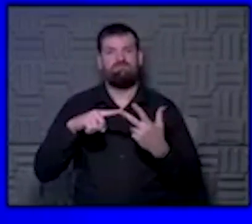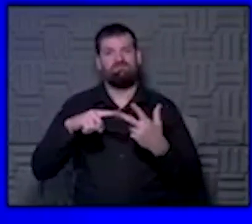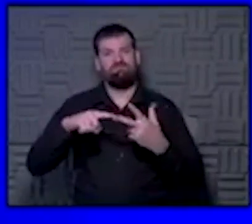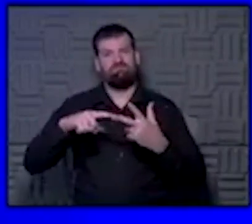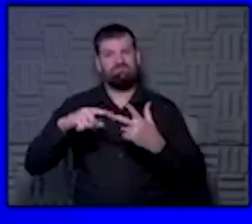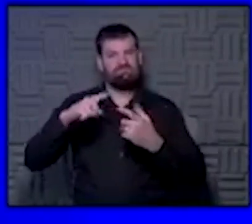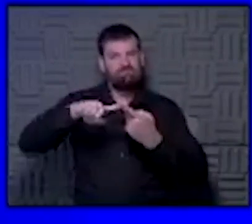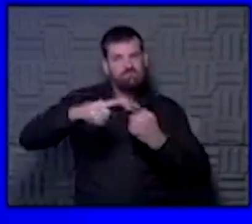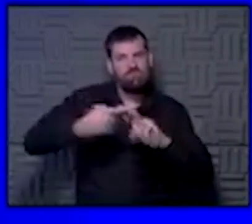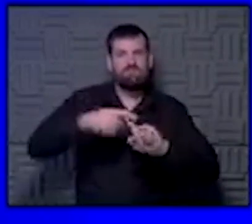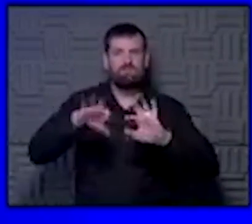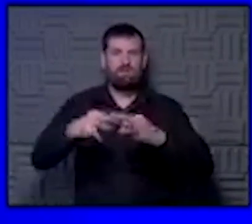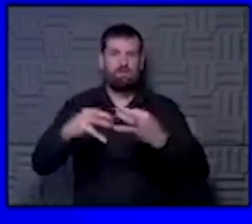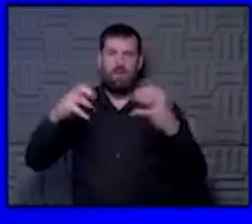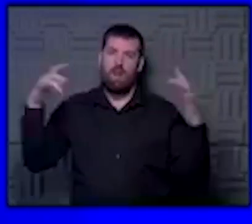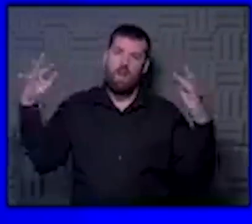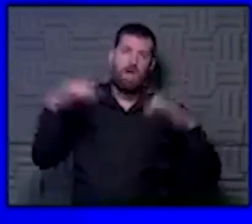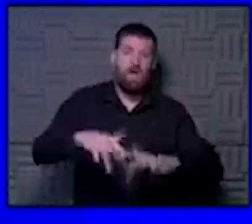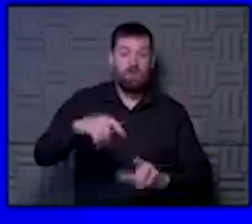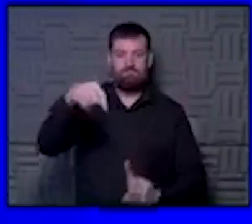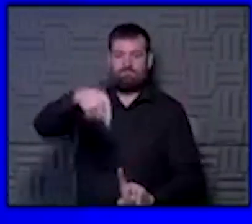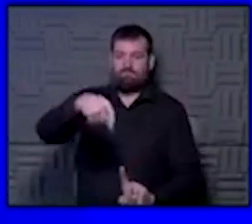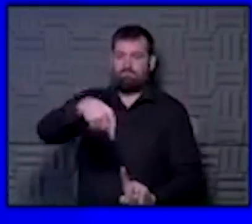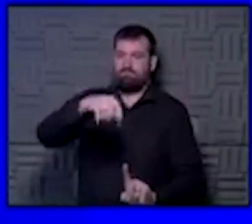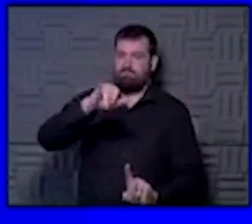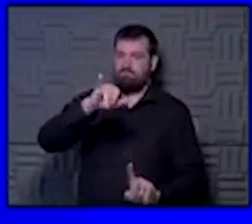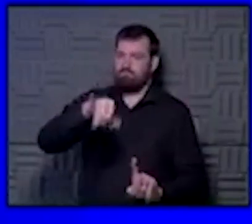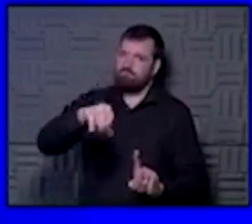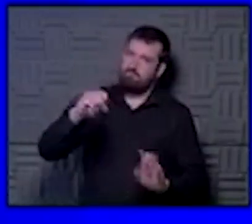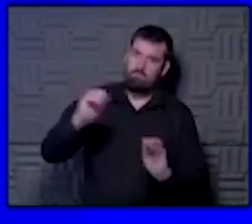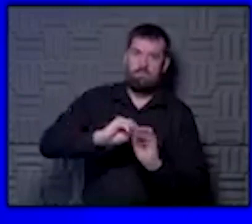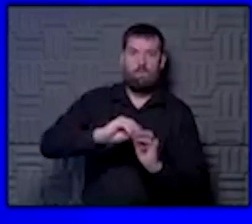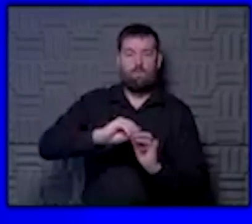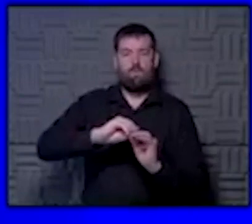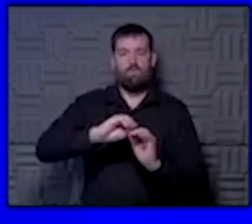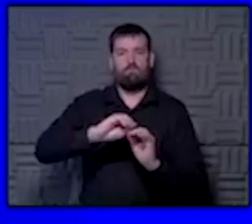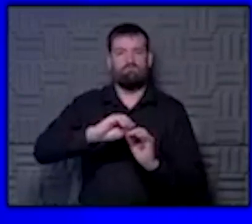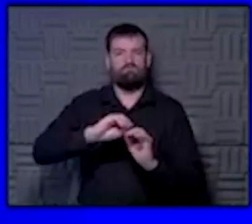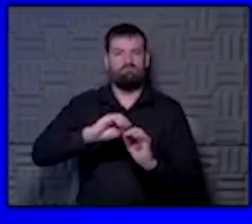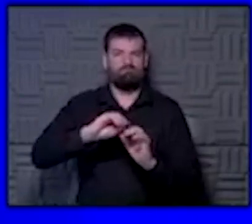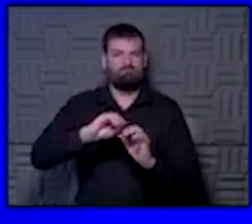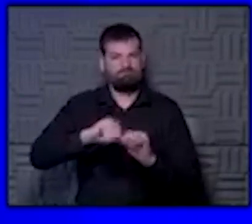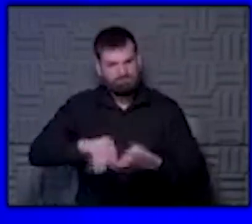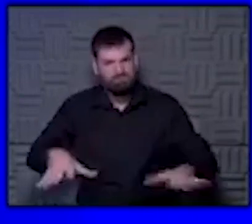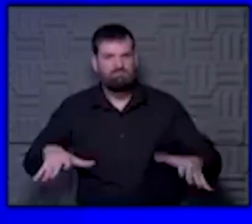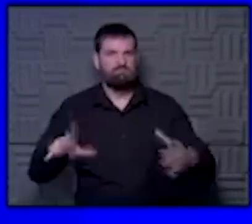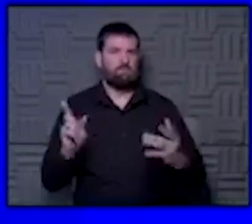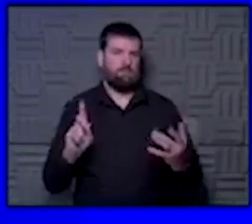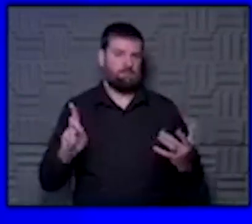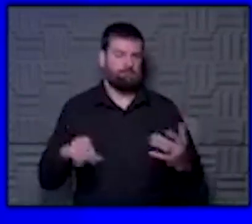with friends and family. That seems to be more of in play. There was a recent study,